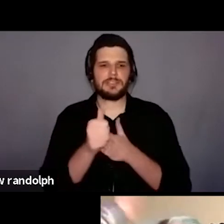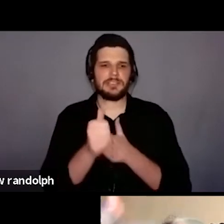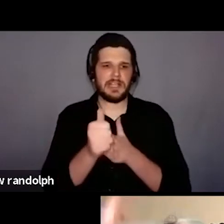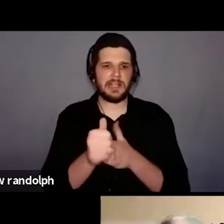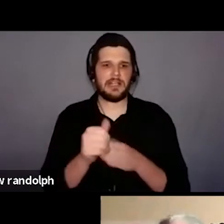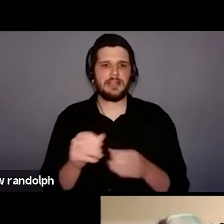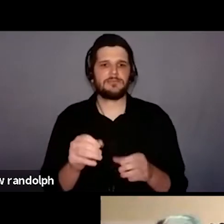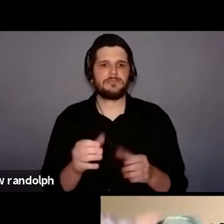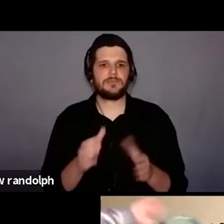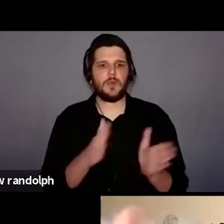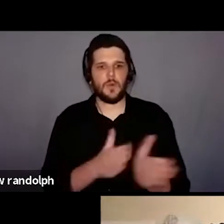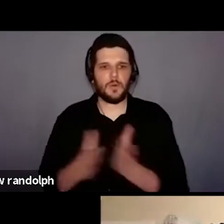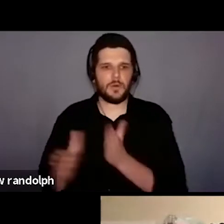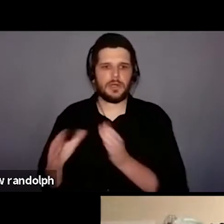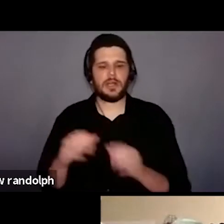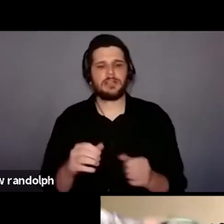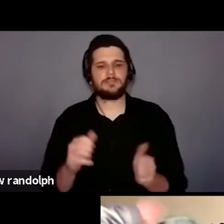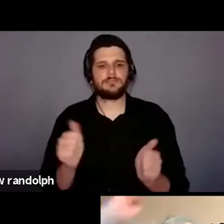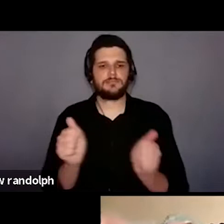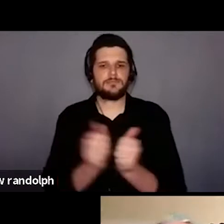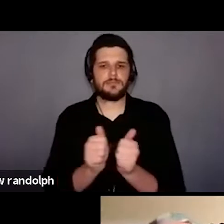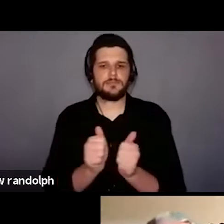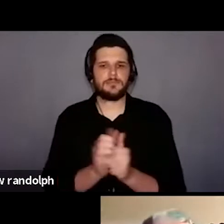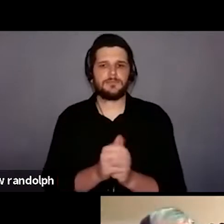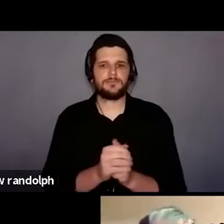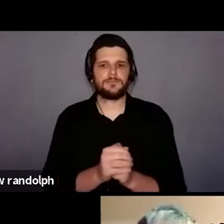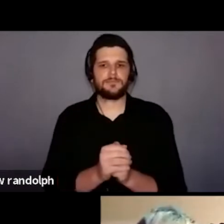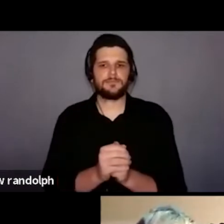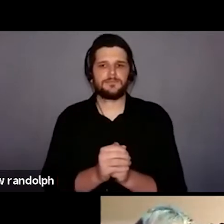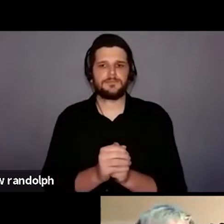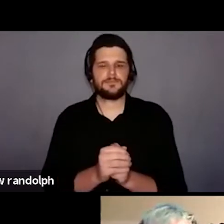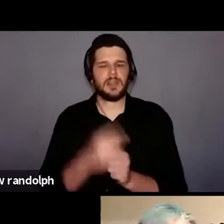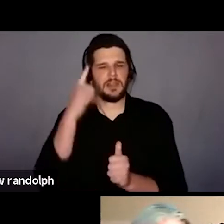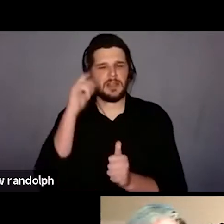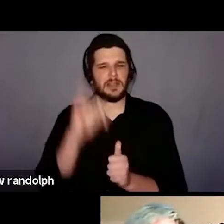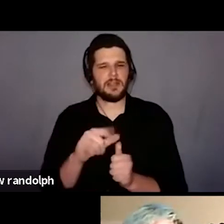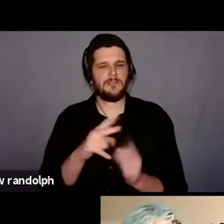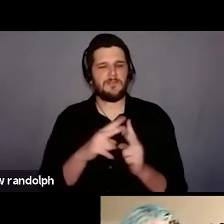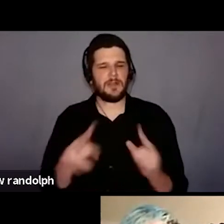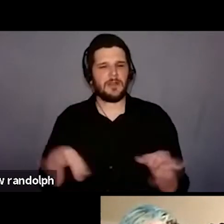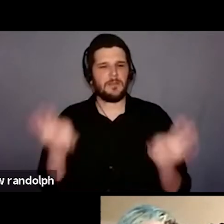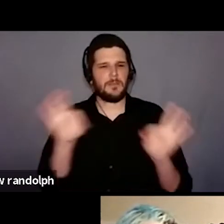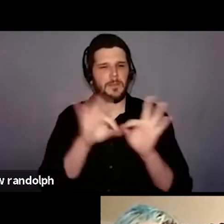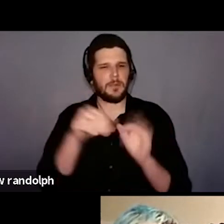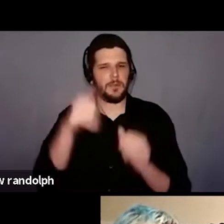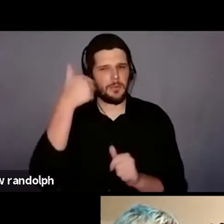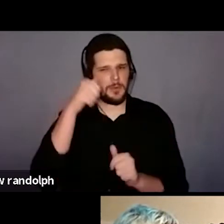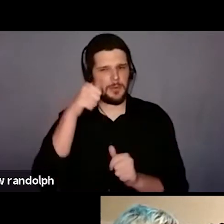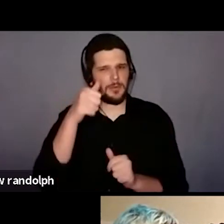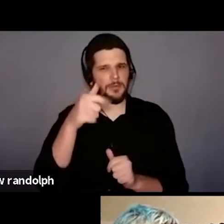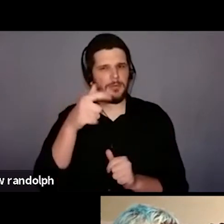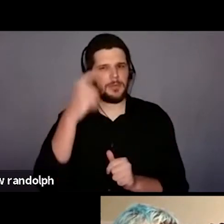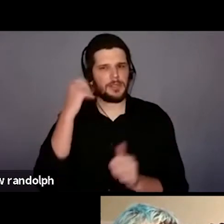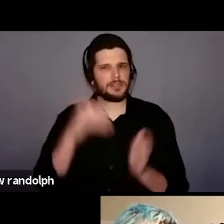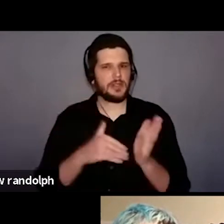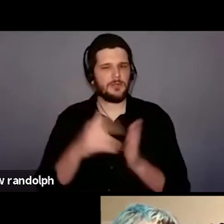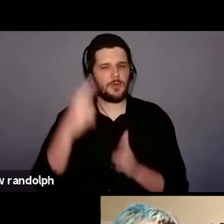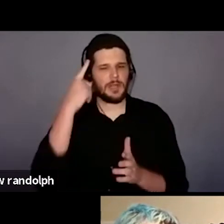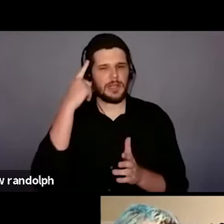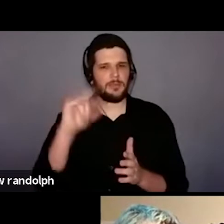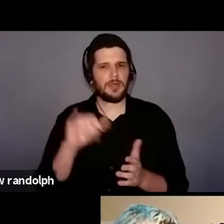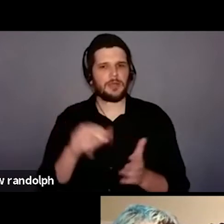organizing. And I think that that's so important to remember, because often we think about